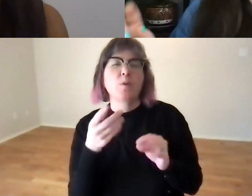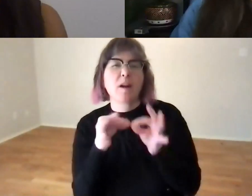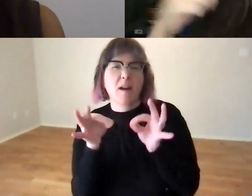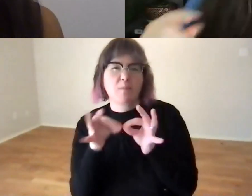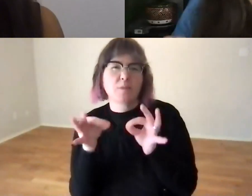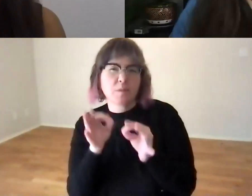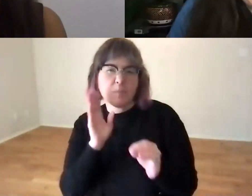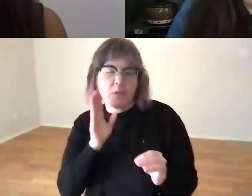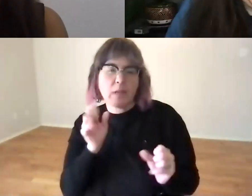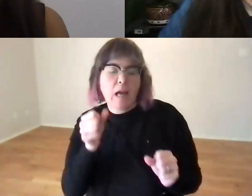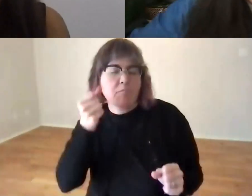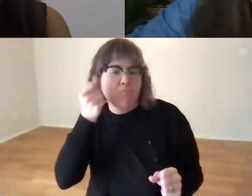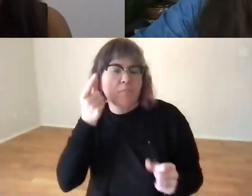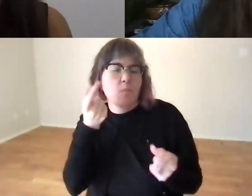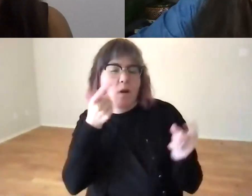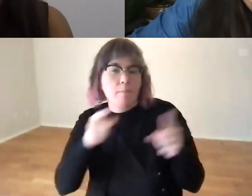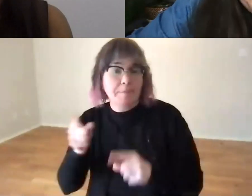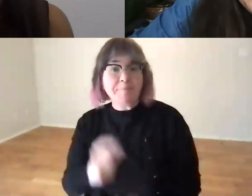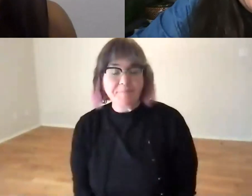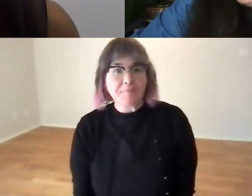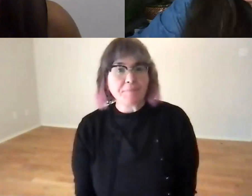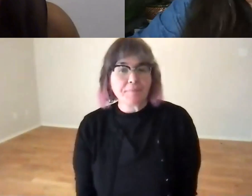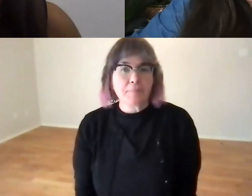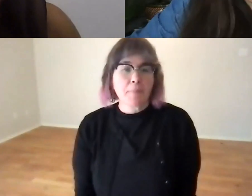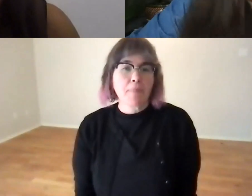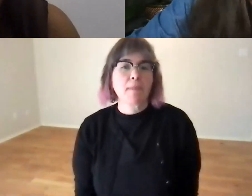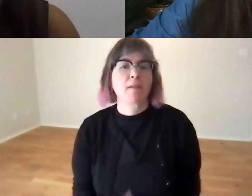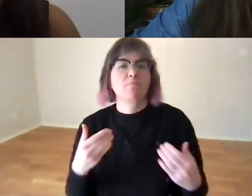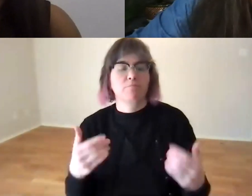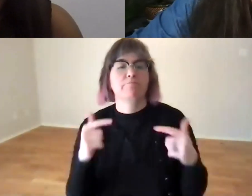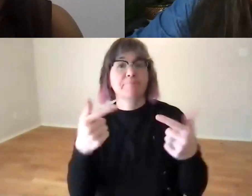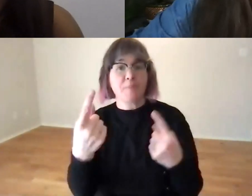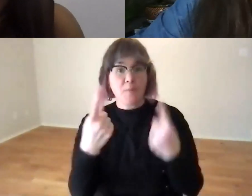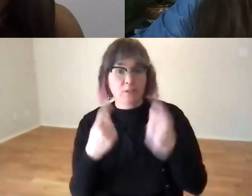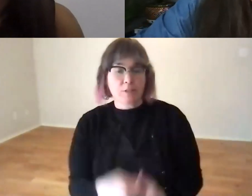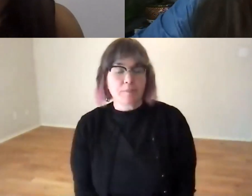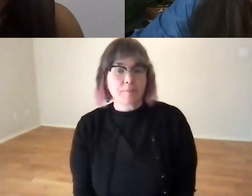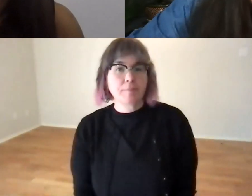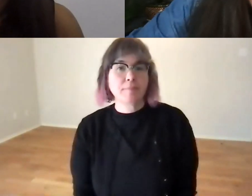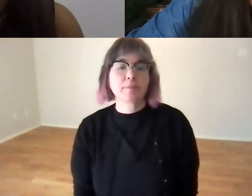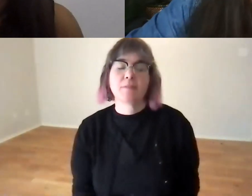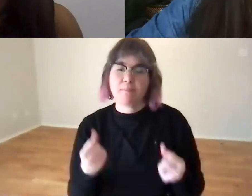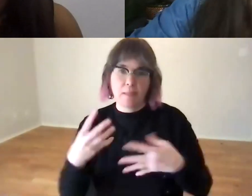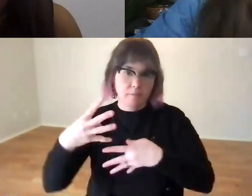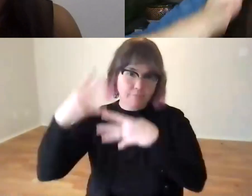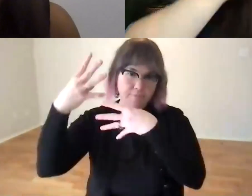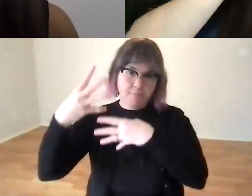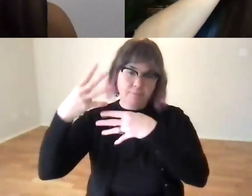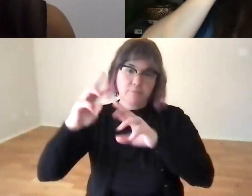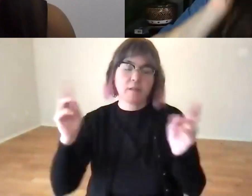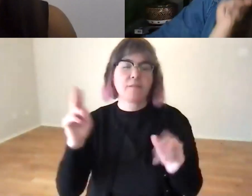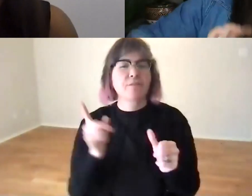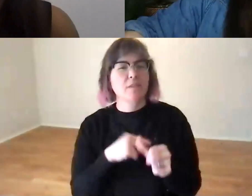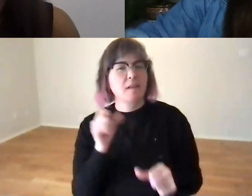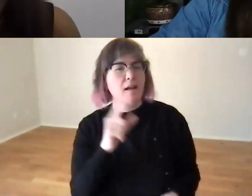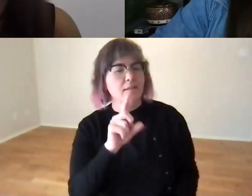everything so you can get what you missed there. But let's get into questions. So we have lots of questions here. The first one is